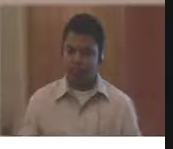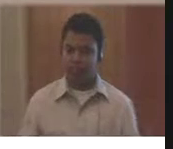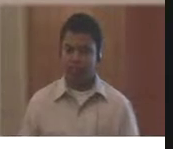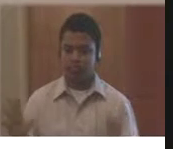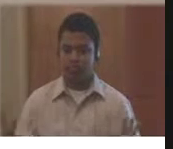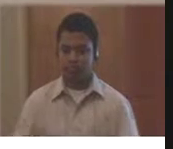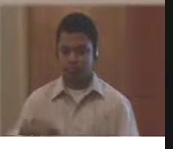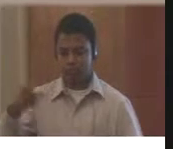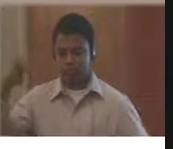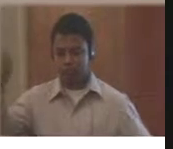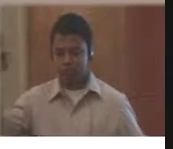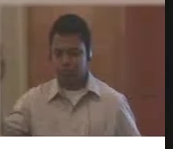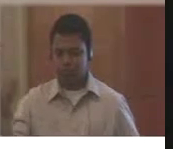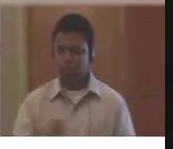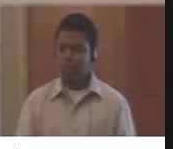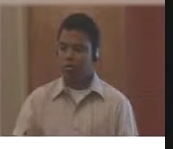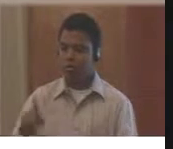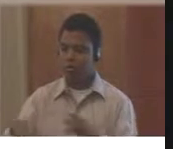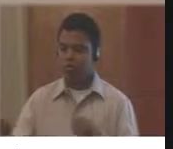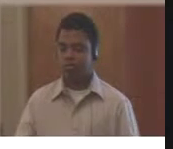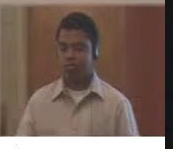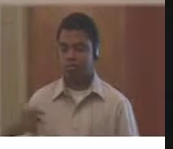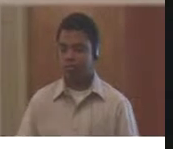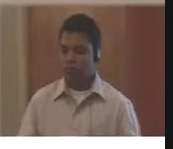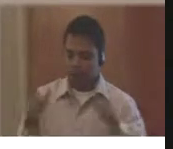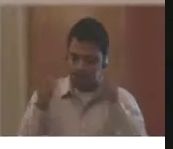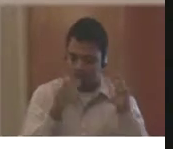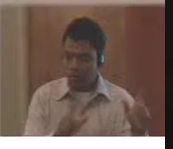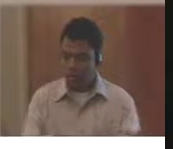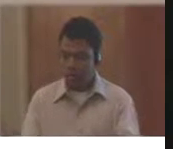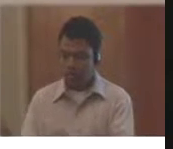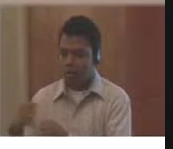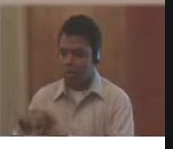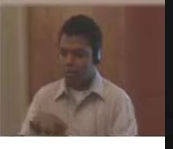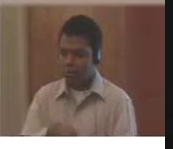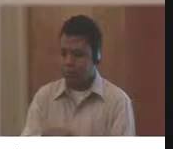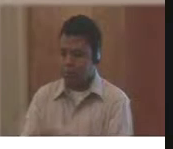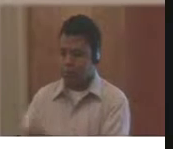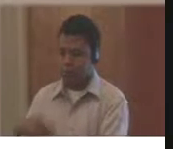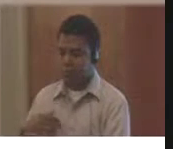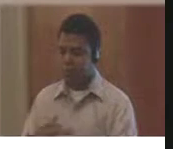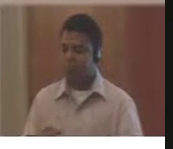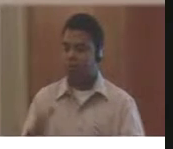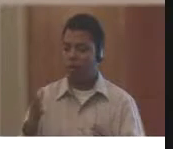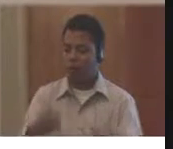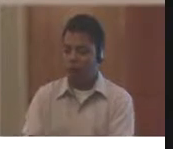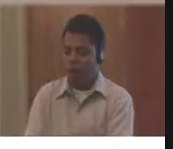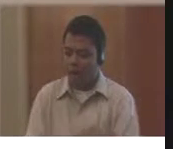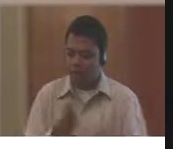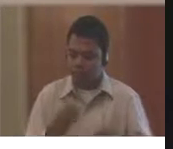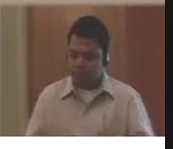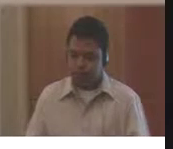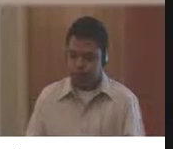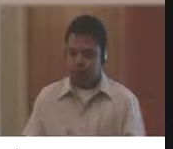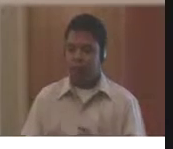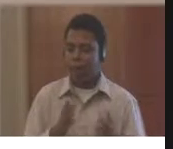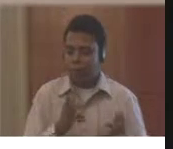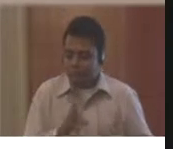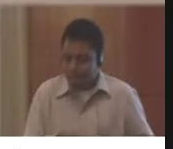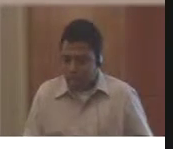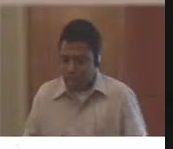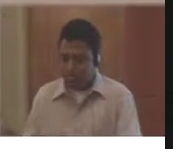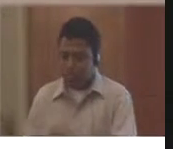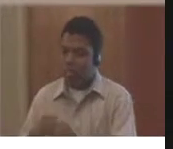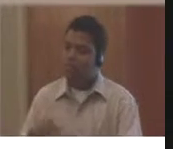fiscal vulnerability reduction in order to guarantee sustainability, including new regulations that contemplate reducing